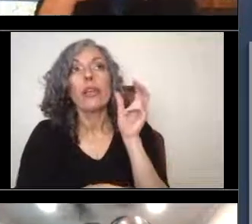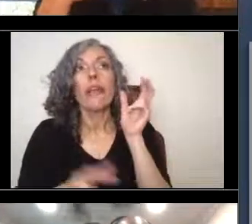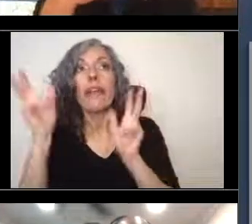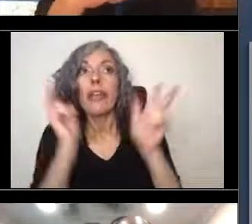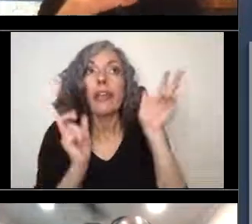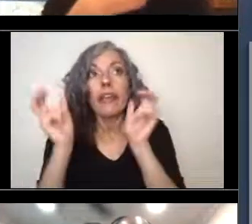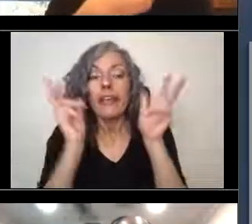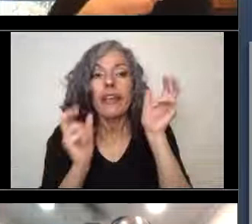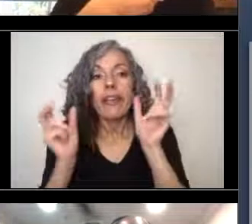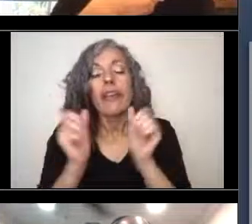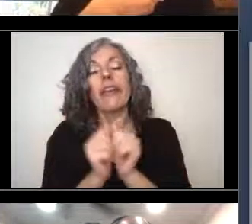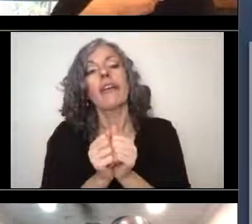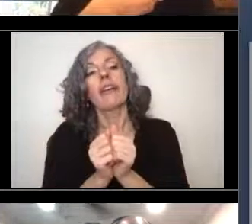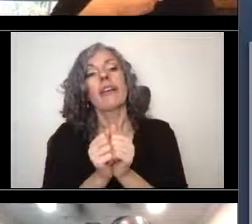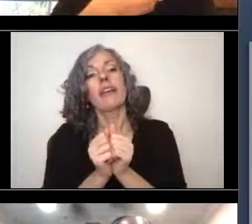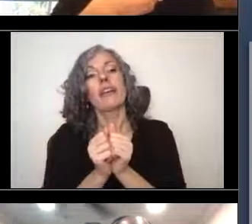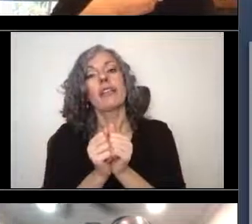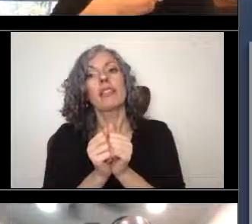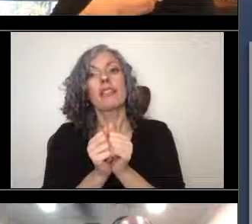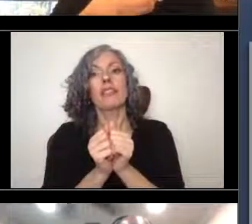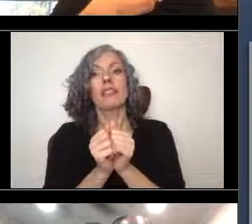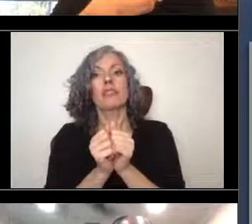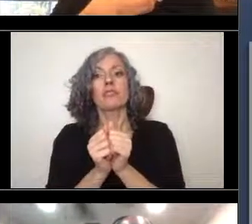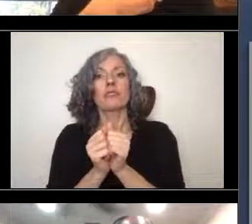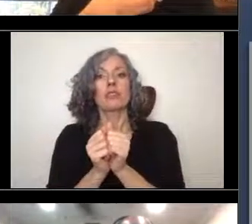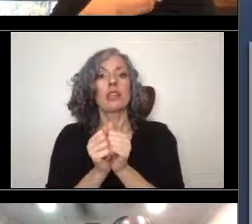are ambulances that are